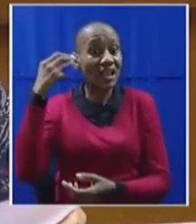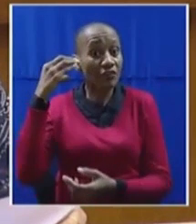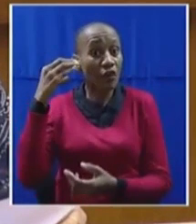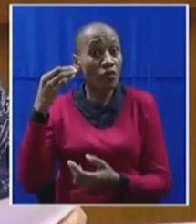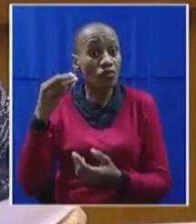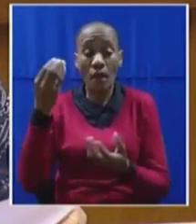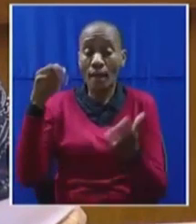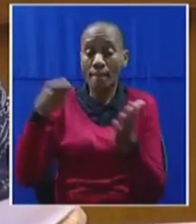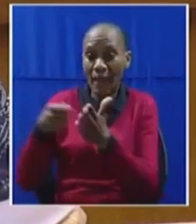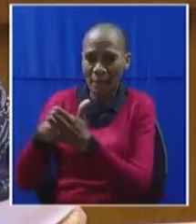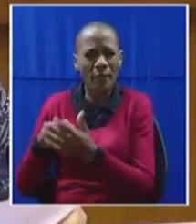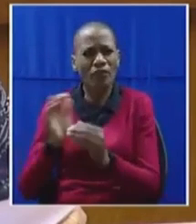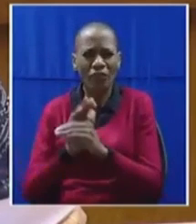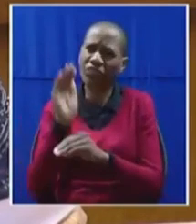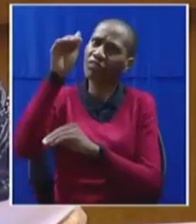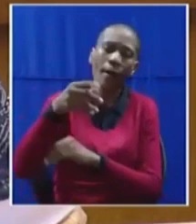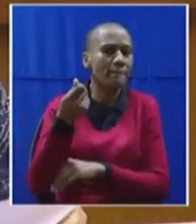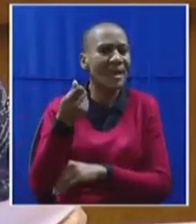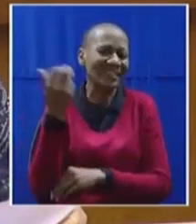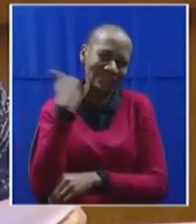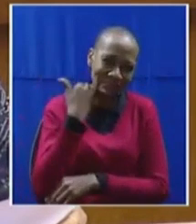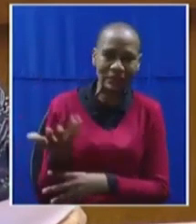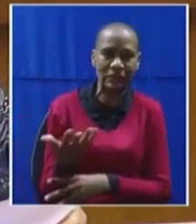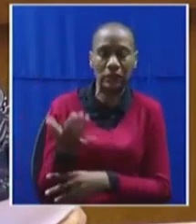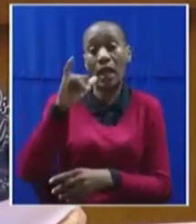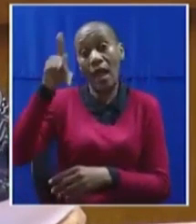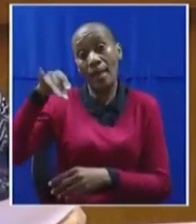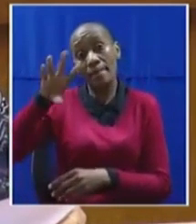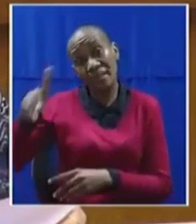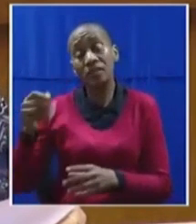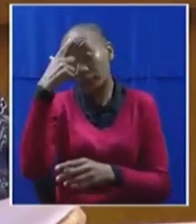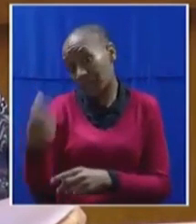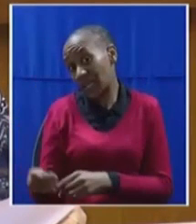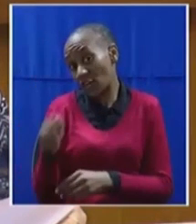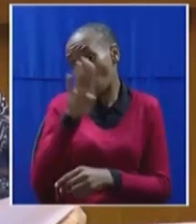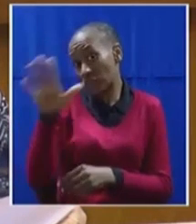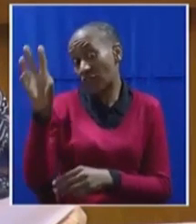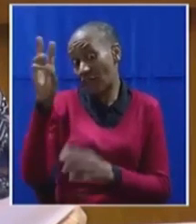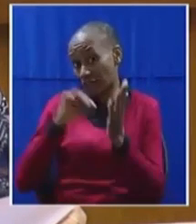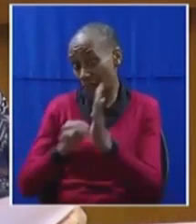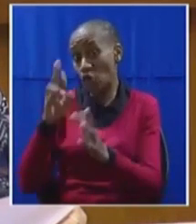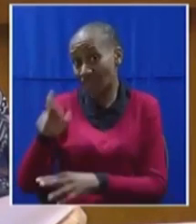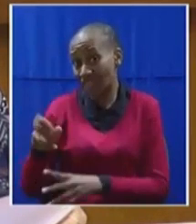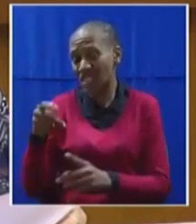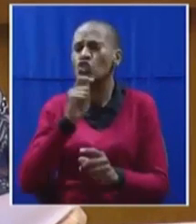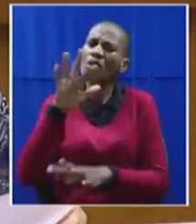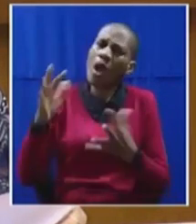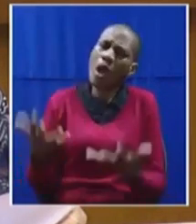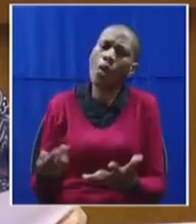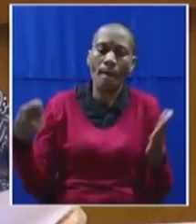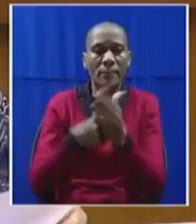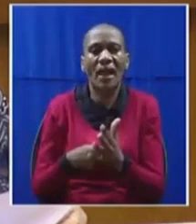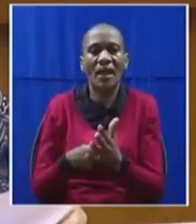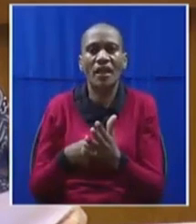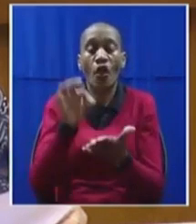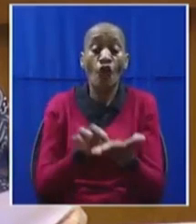device at a grossly inflated price. IPID believes the 45 million rand extracted through the procurement was to be used to buy votes